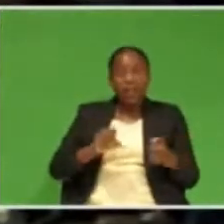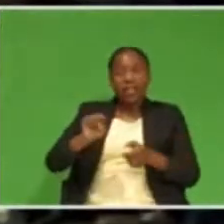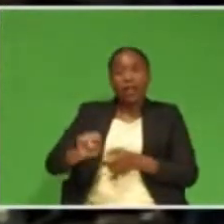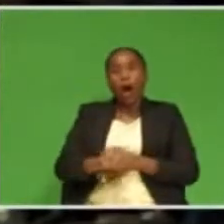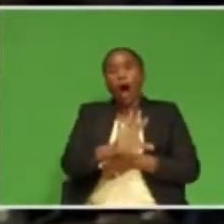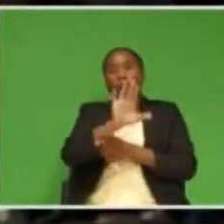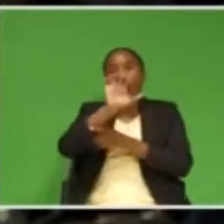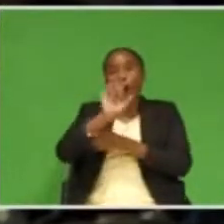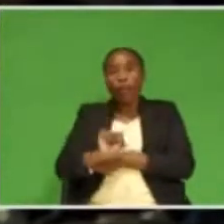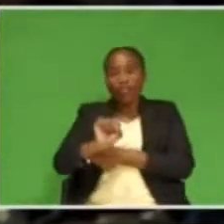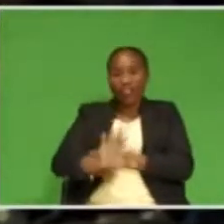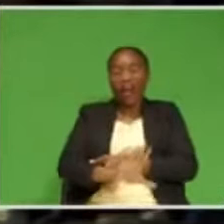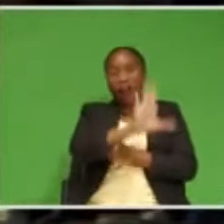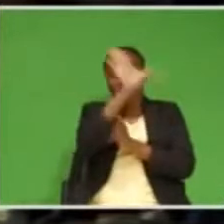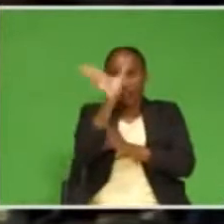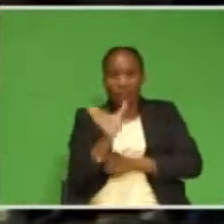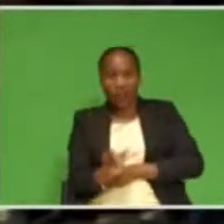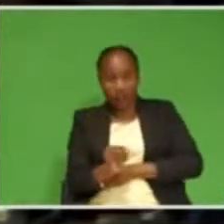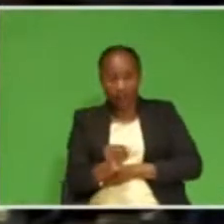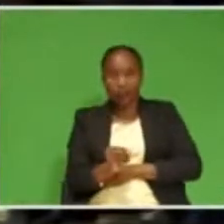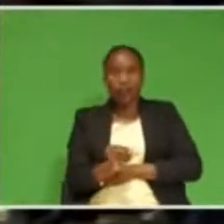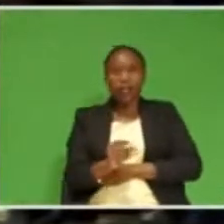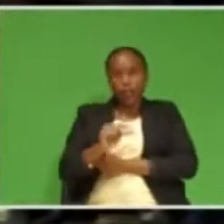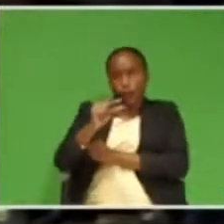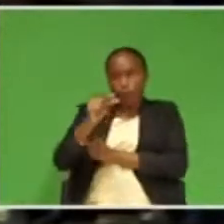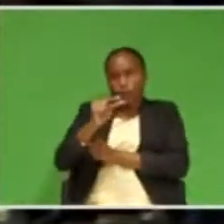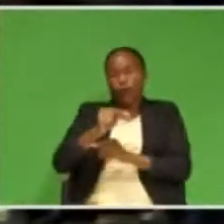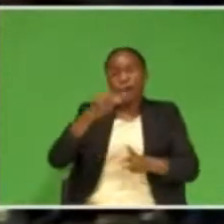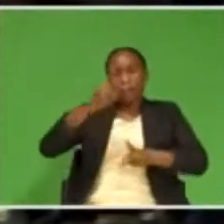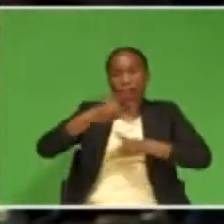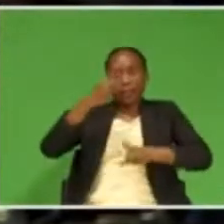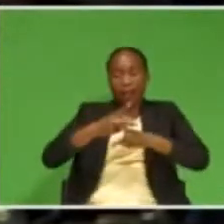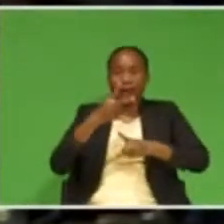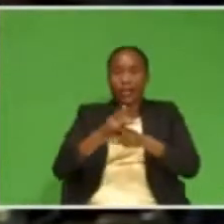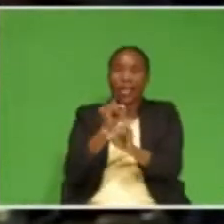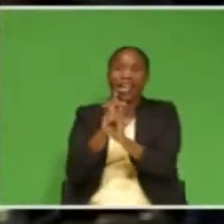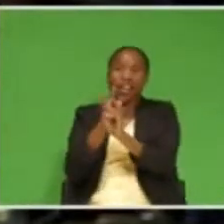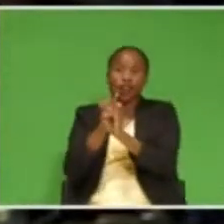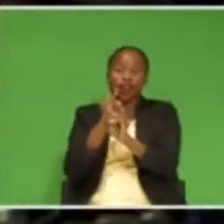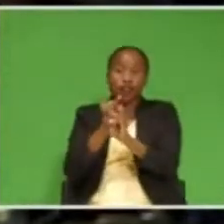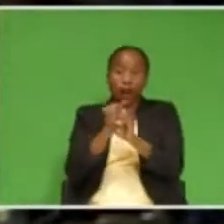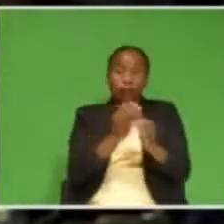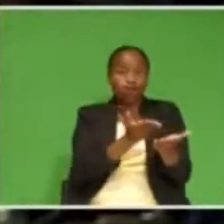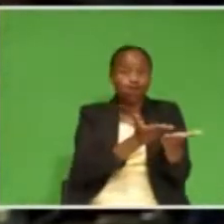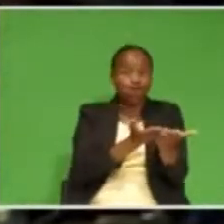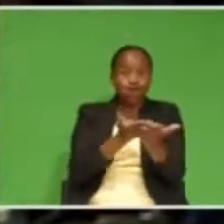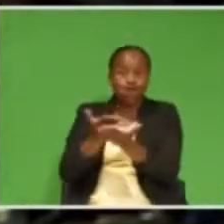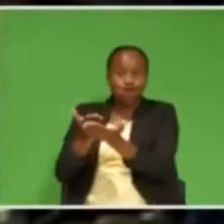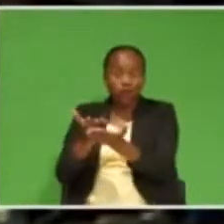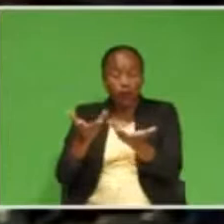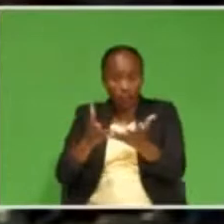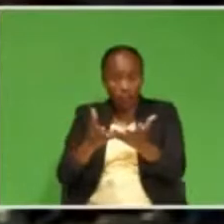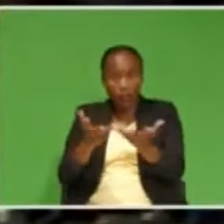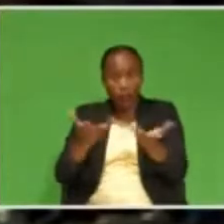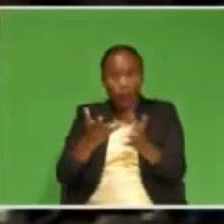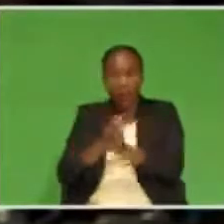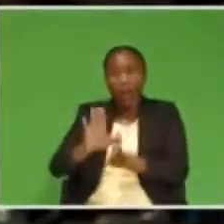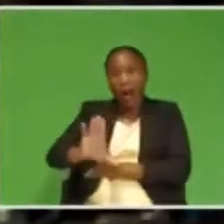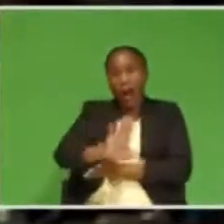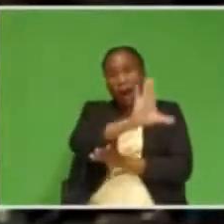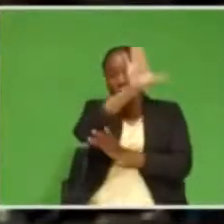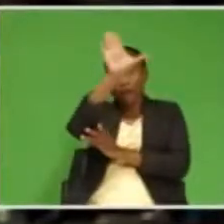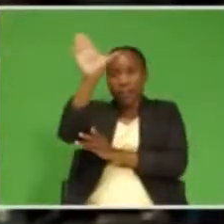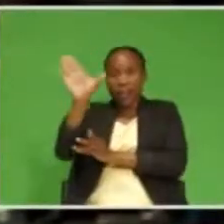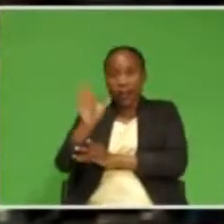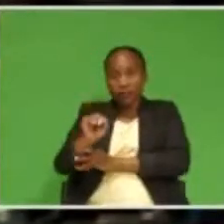Union, will soon finalize our industrial offering on the African Continental Free